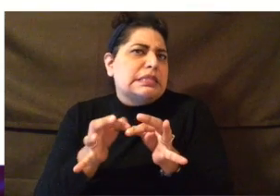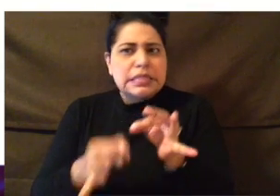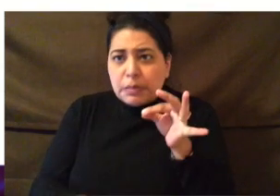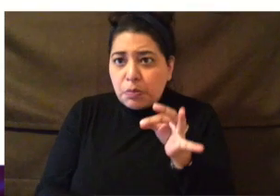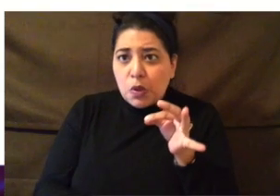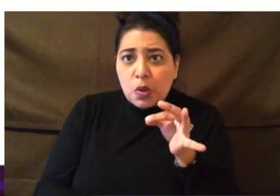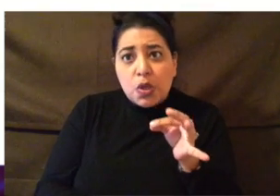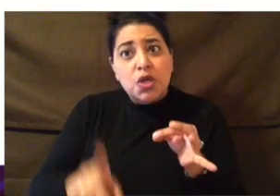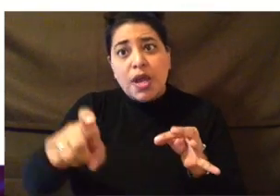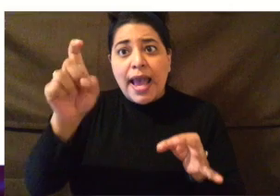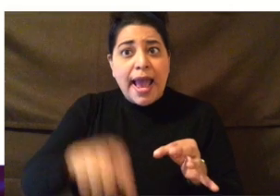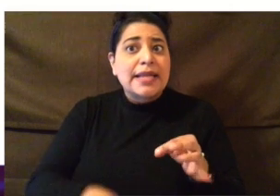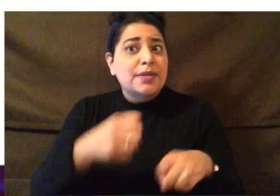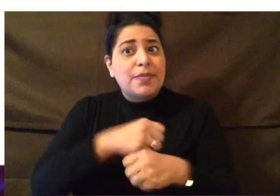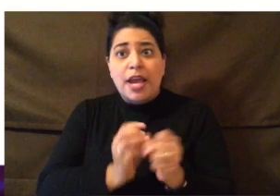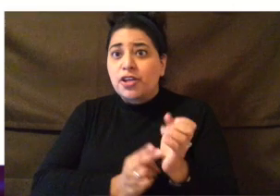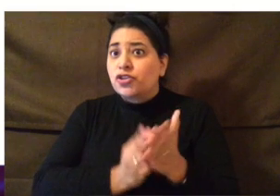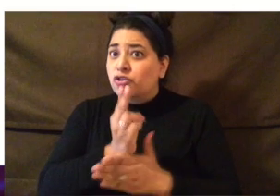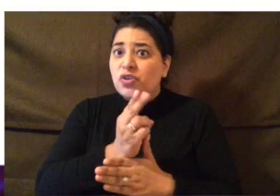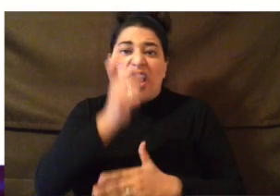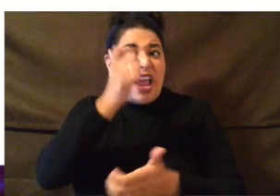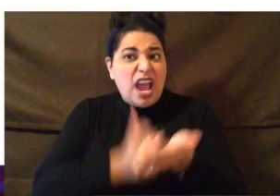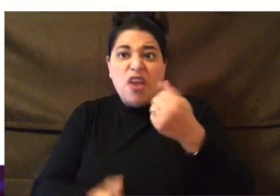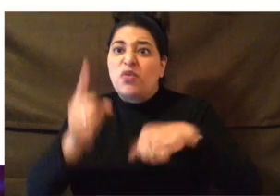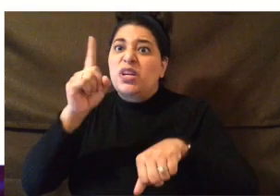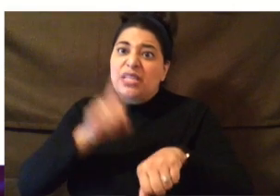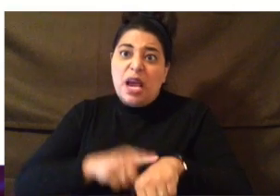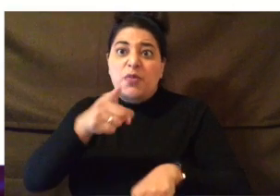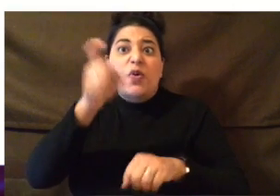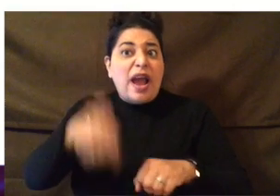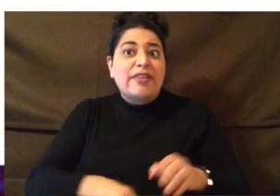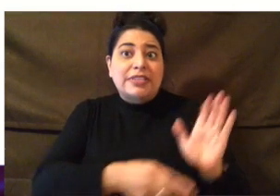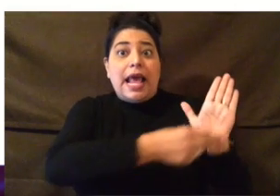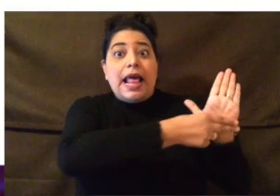easier. You have to make sure every single time that you label